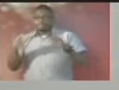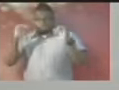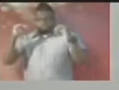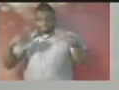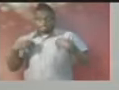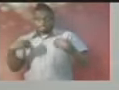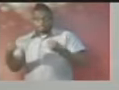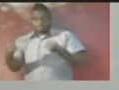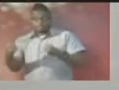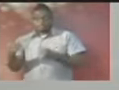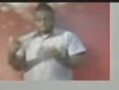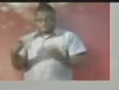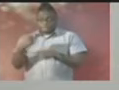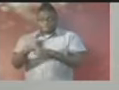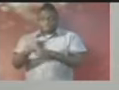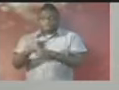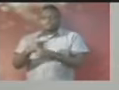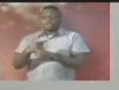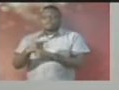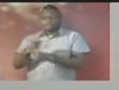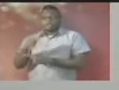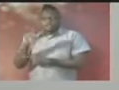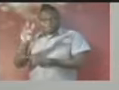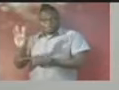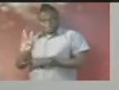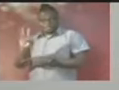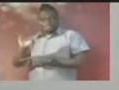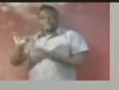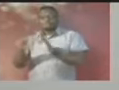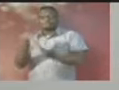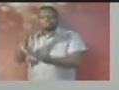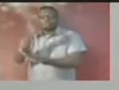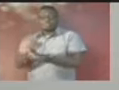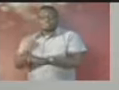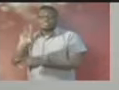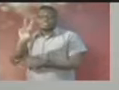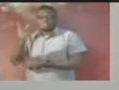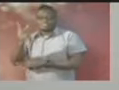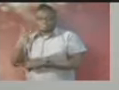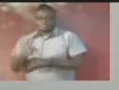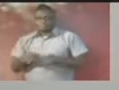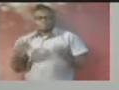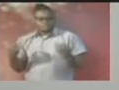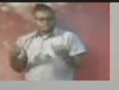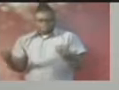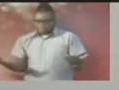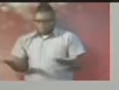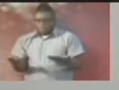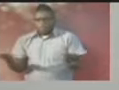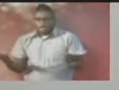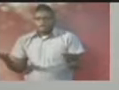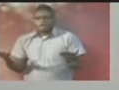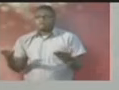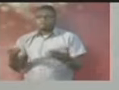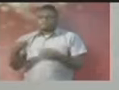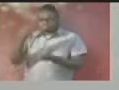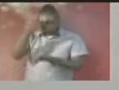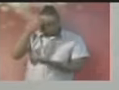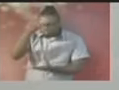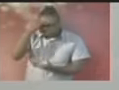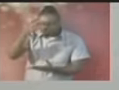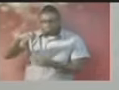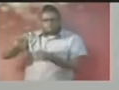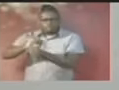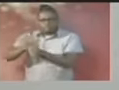June 2021. At these media conferences, we provide an opportunity for you, the public, to hear directly from